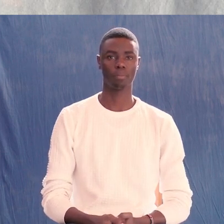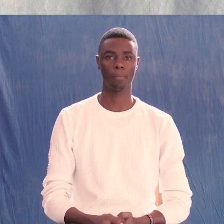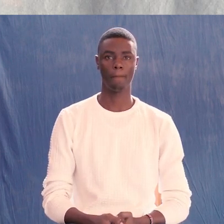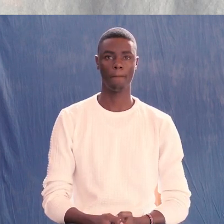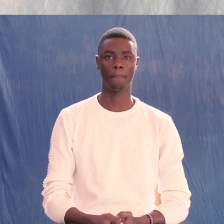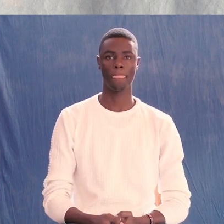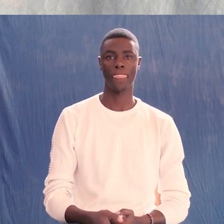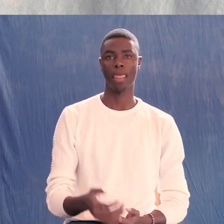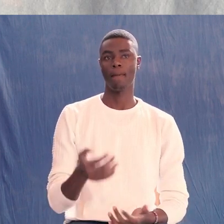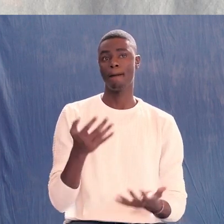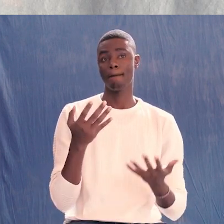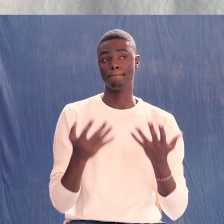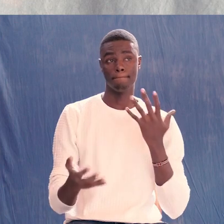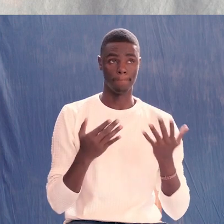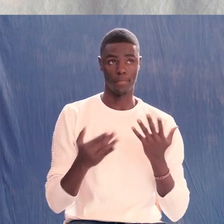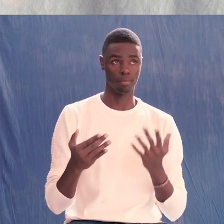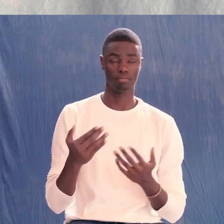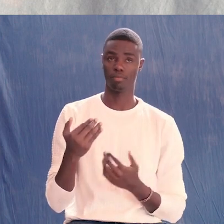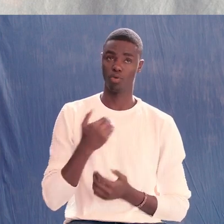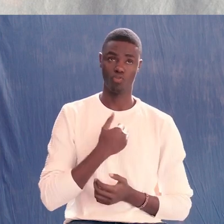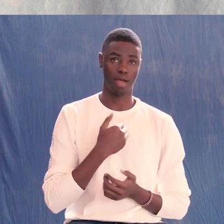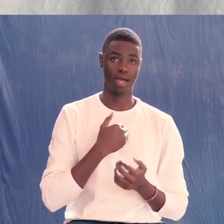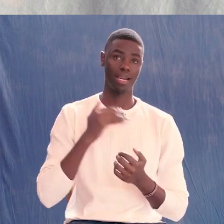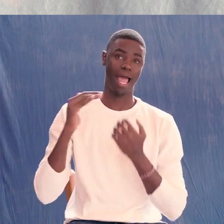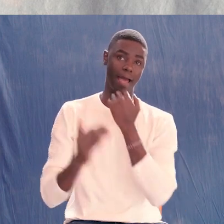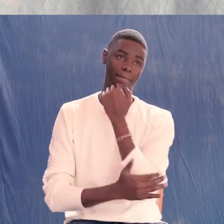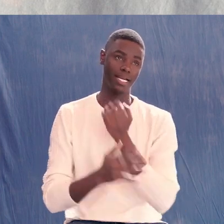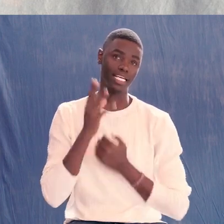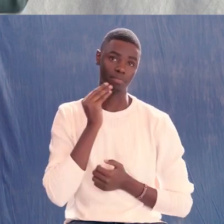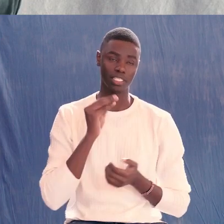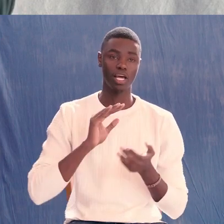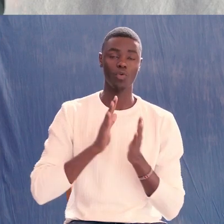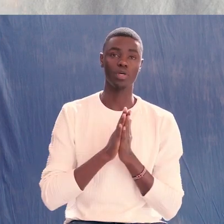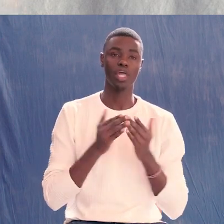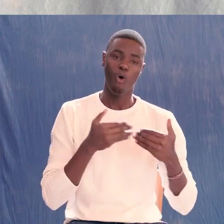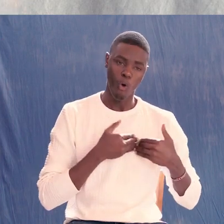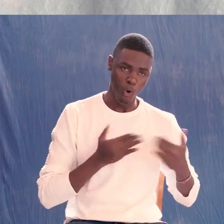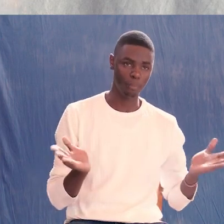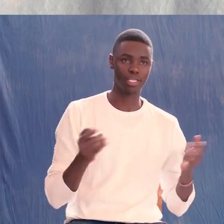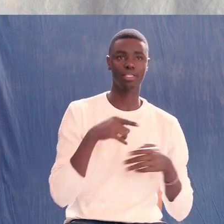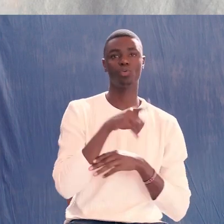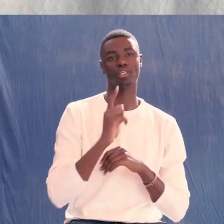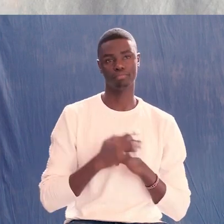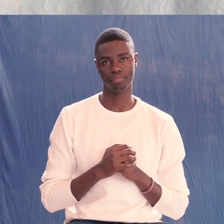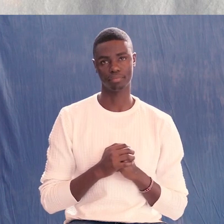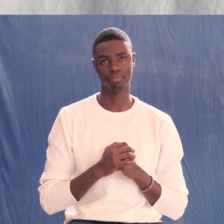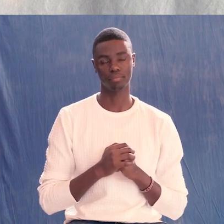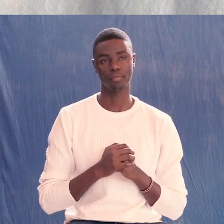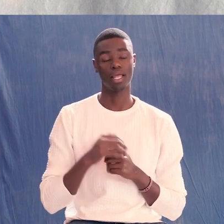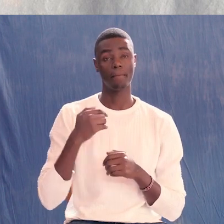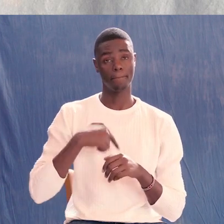And you might have had a bad experience with being vulnerable, with opening yourself up. I remember